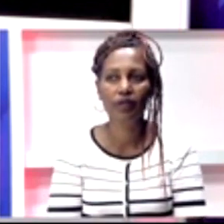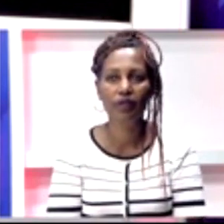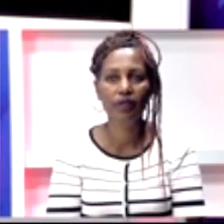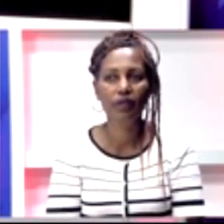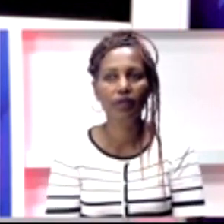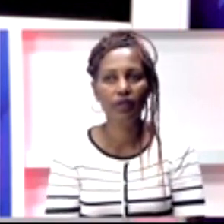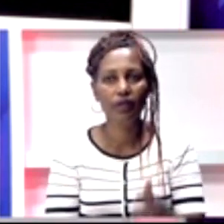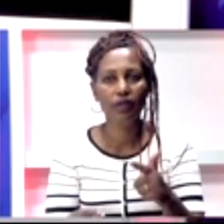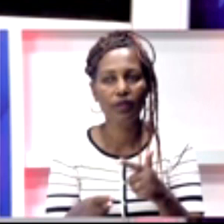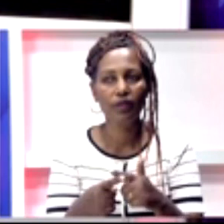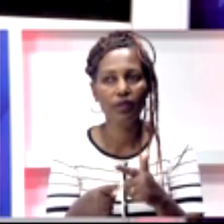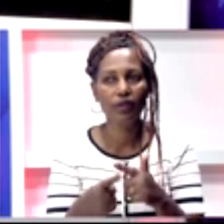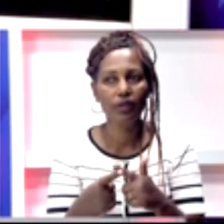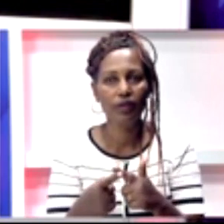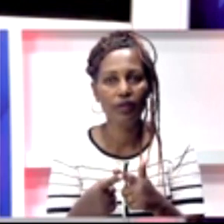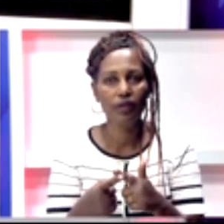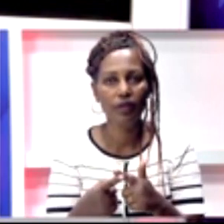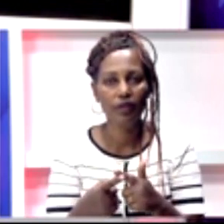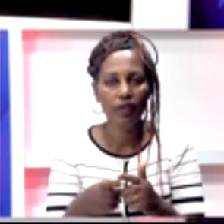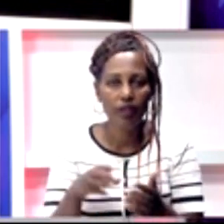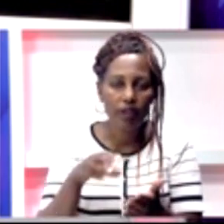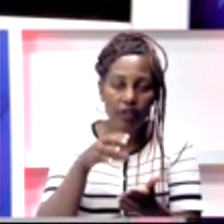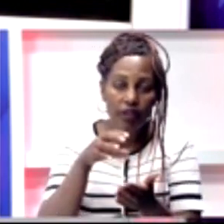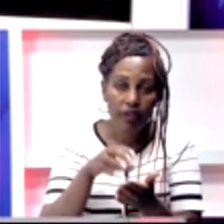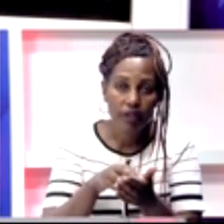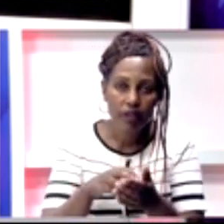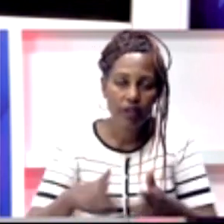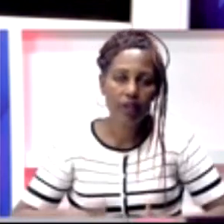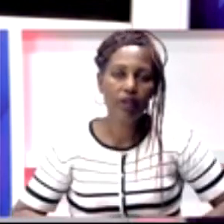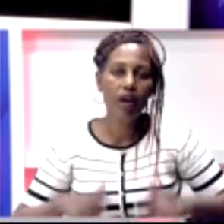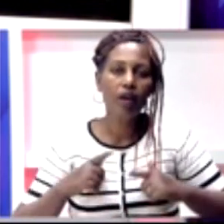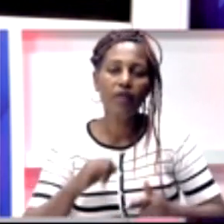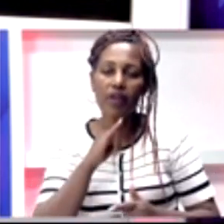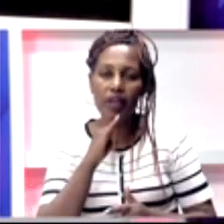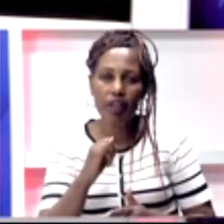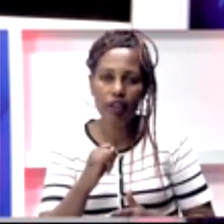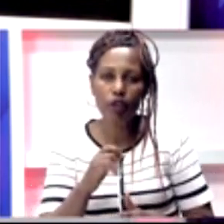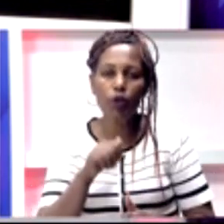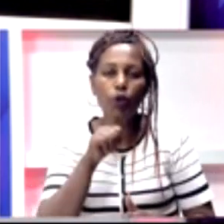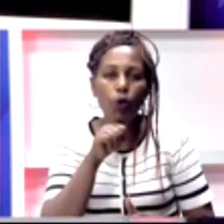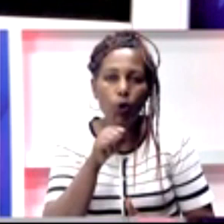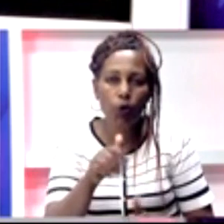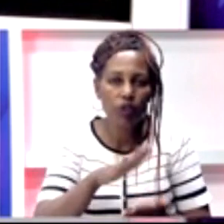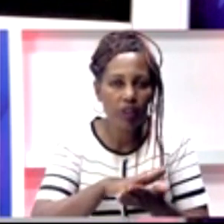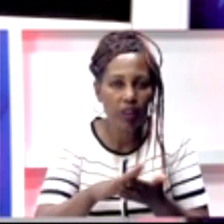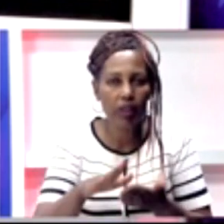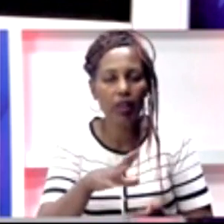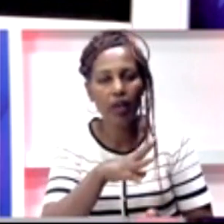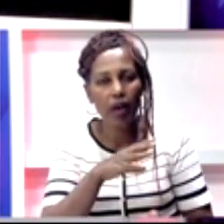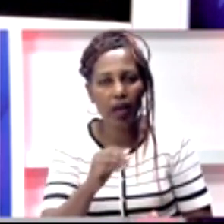Two, city life is not clean and safe. It is dash